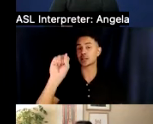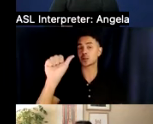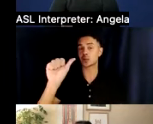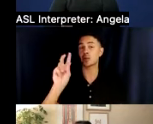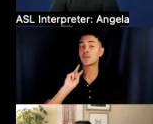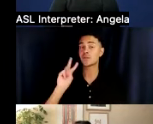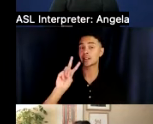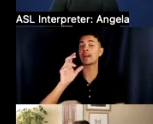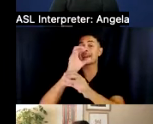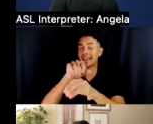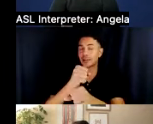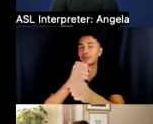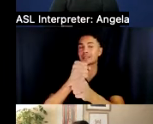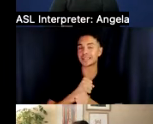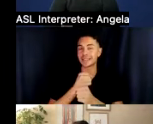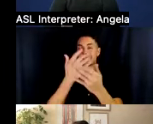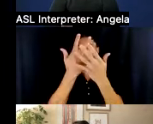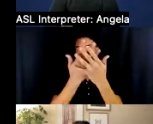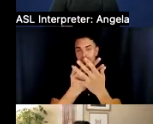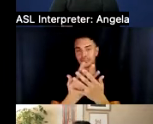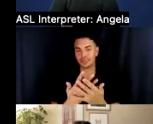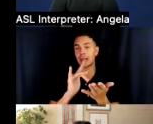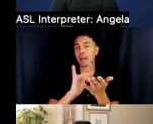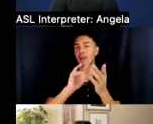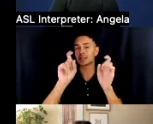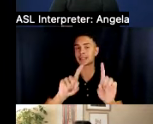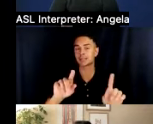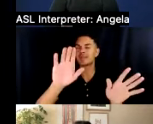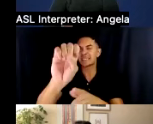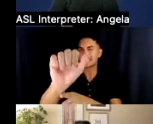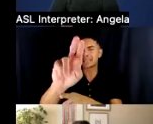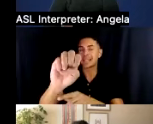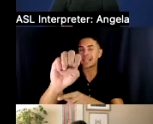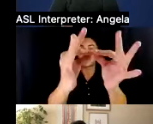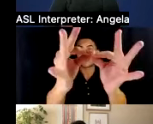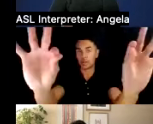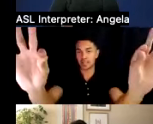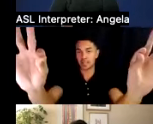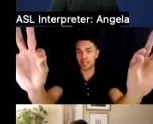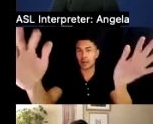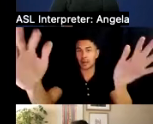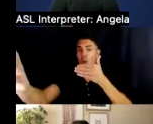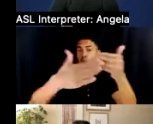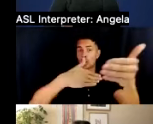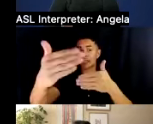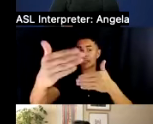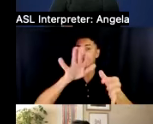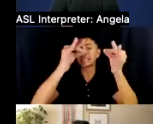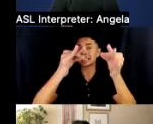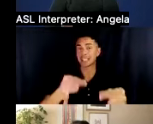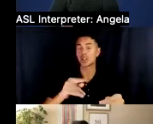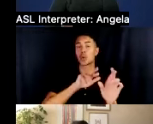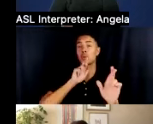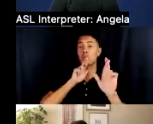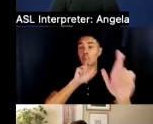can receive forensic medical exams or SANEs free of charge, regardless of their decision to